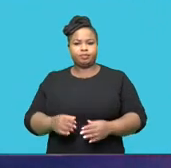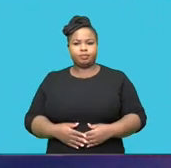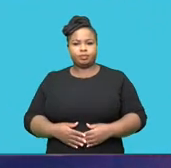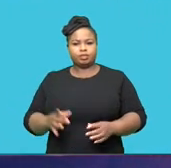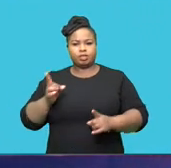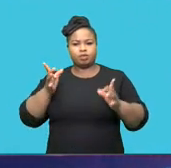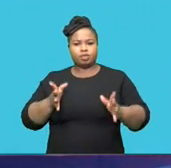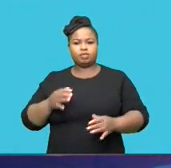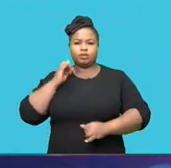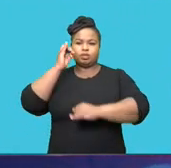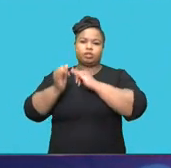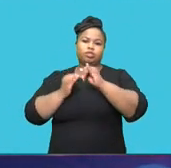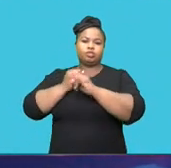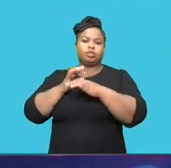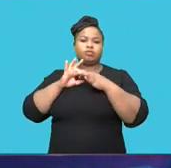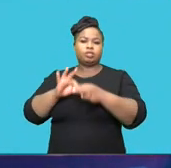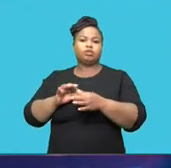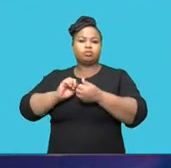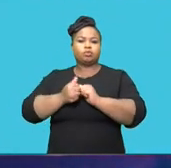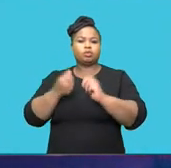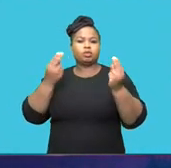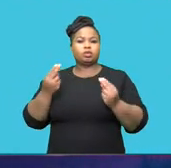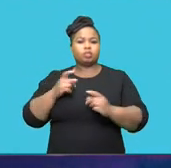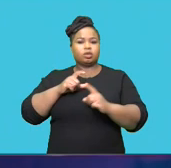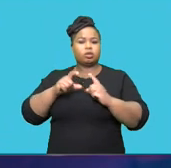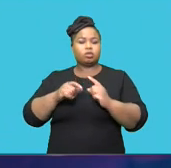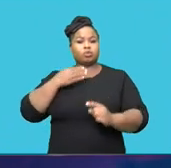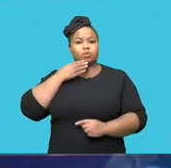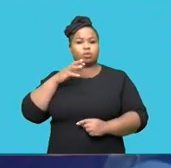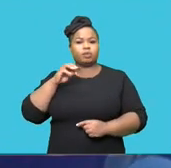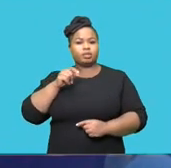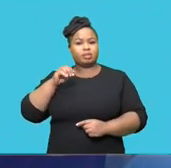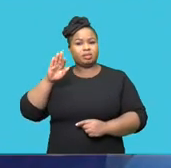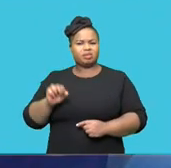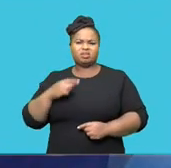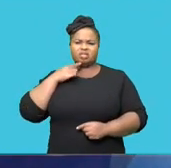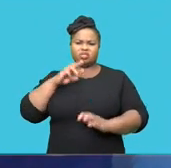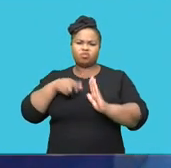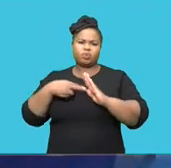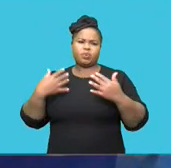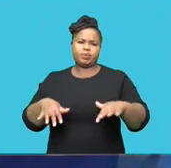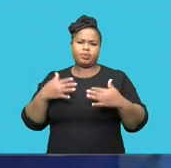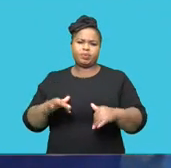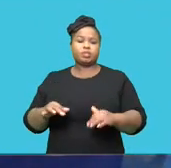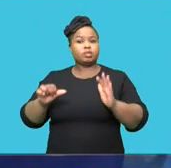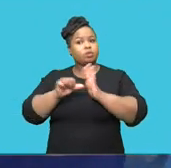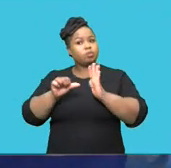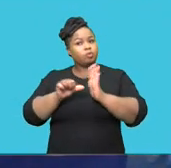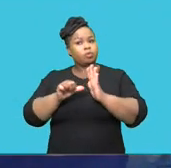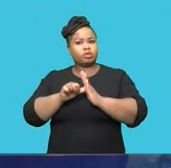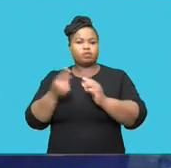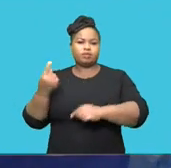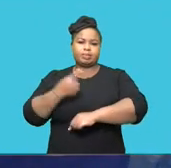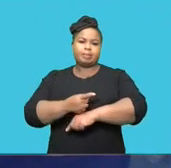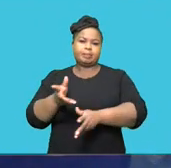of International Relations for Sports, Arts and Culture, Mr. Rufus Matibe, emphasized their role in accordance to the importance of this